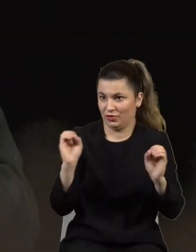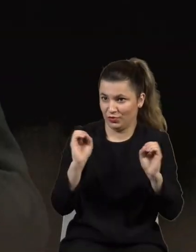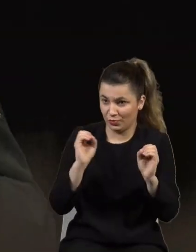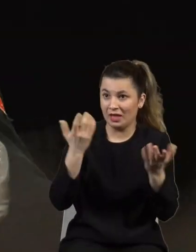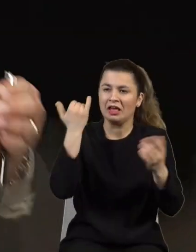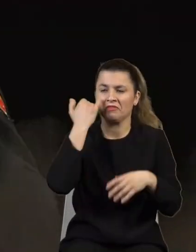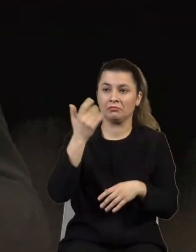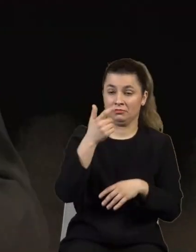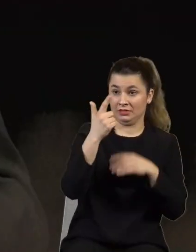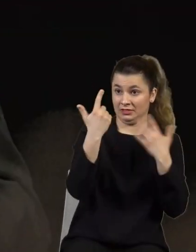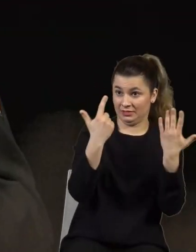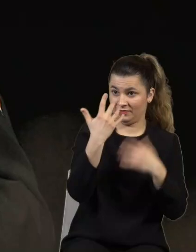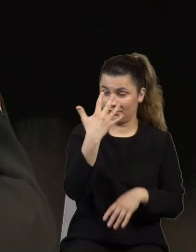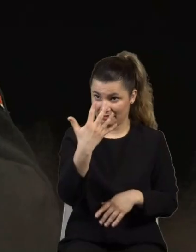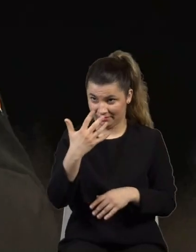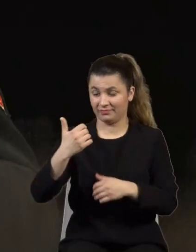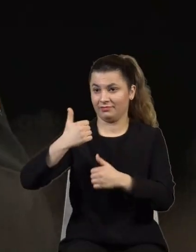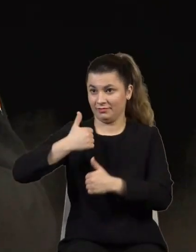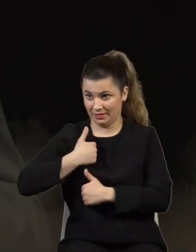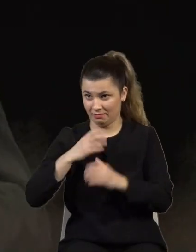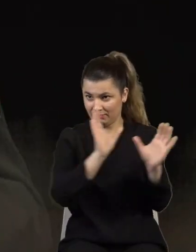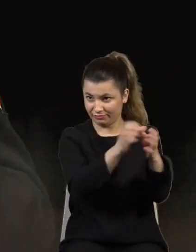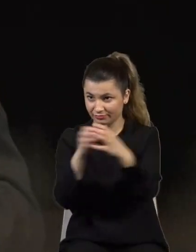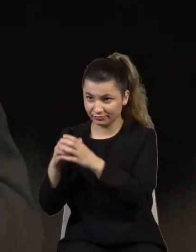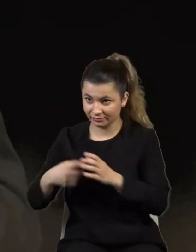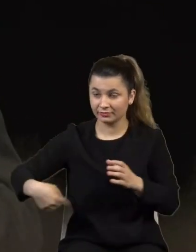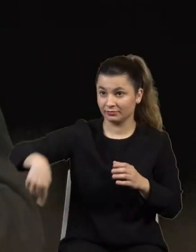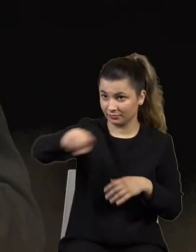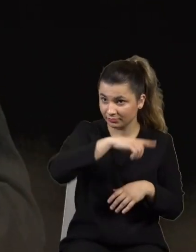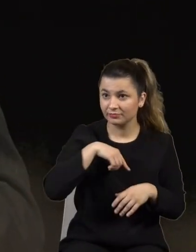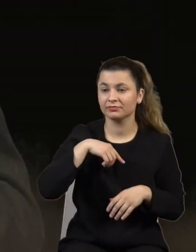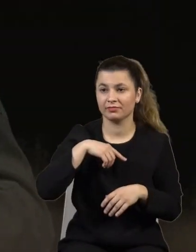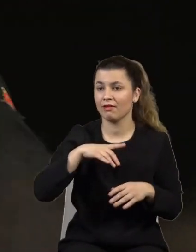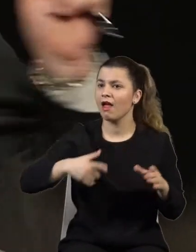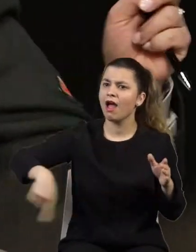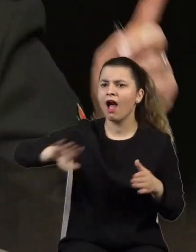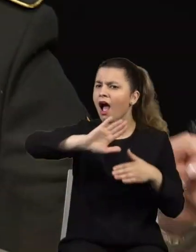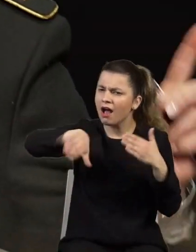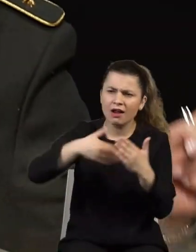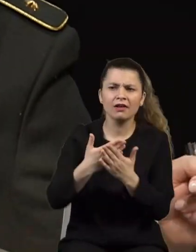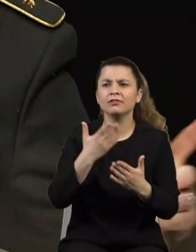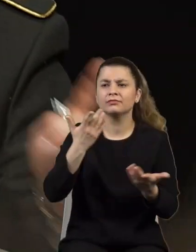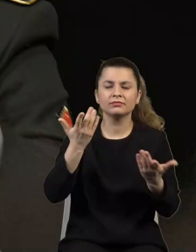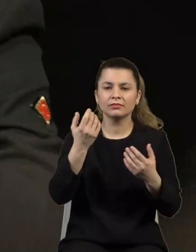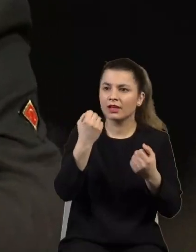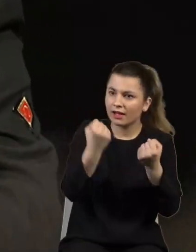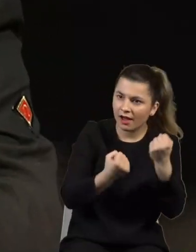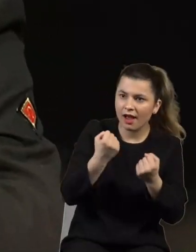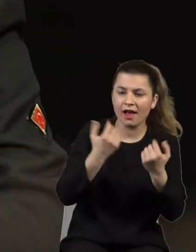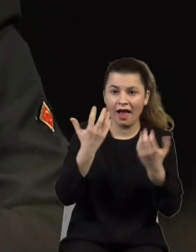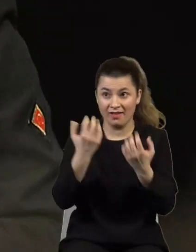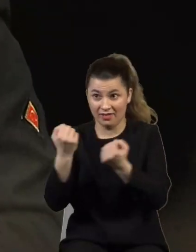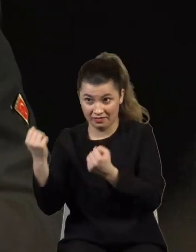and the vehicles head to tail, 1,300 kilometers, meaning from the port of Antwerp to